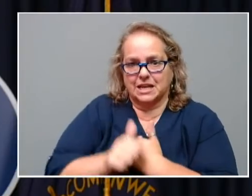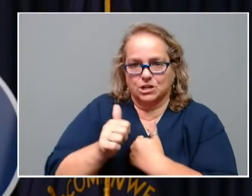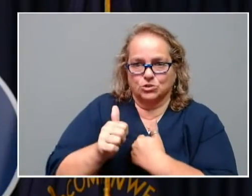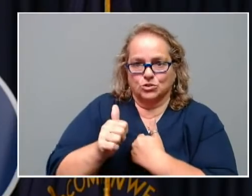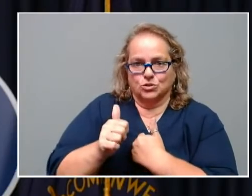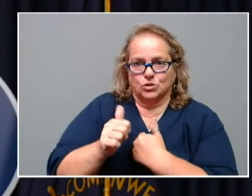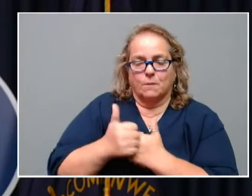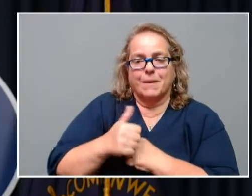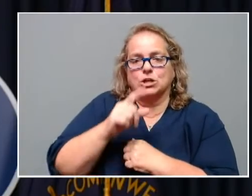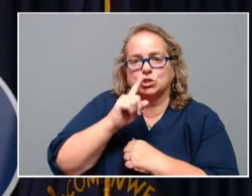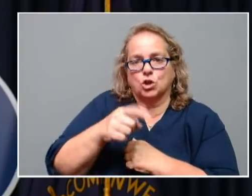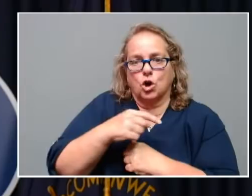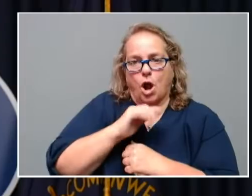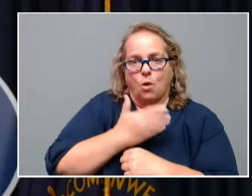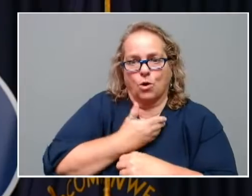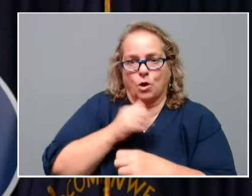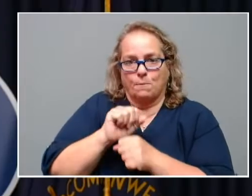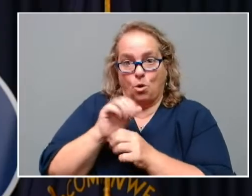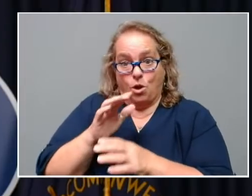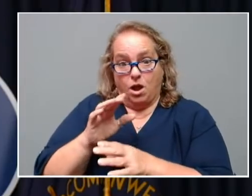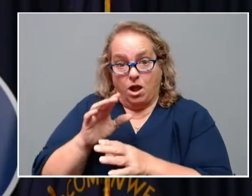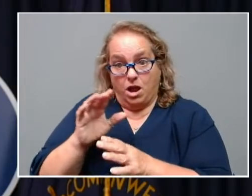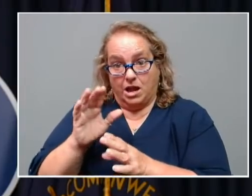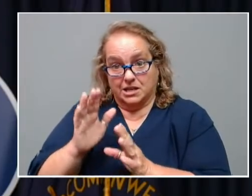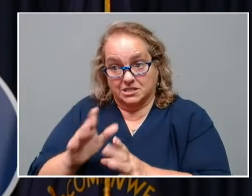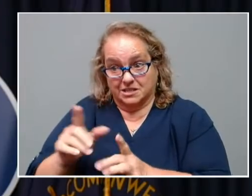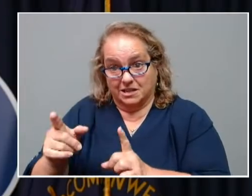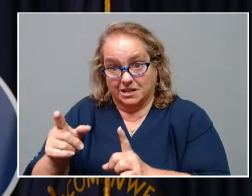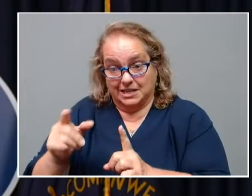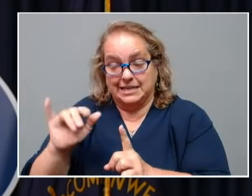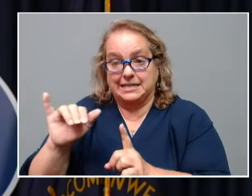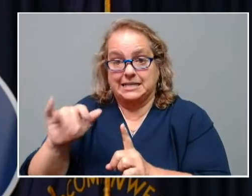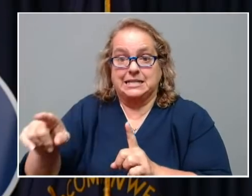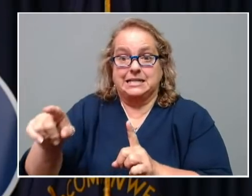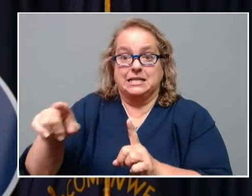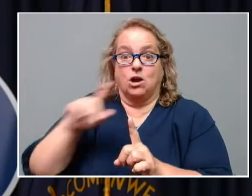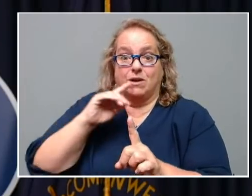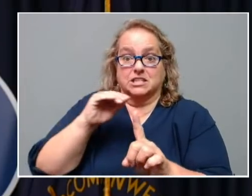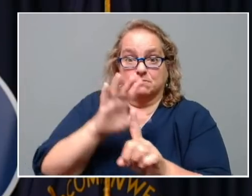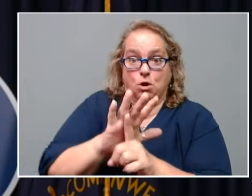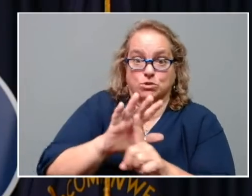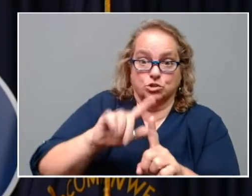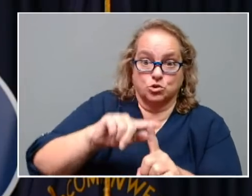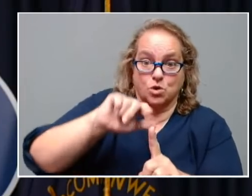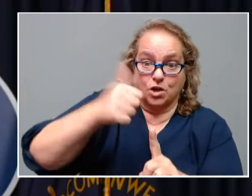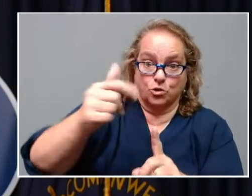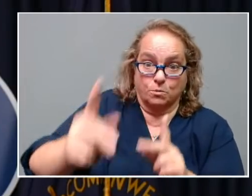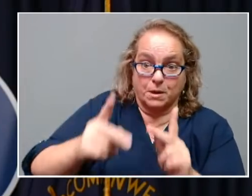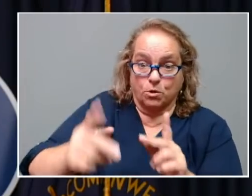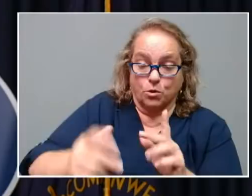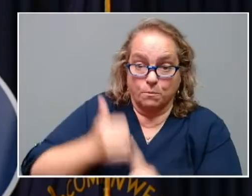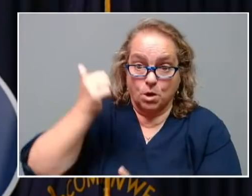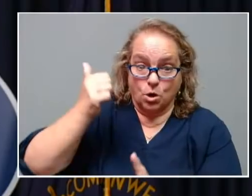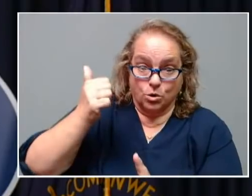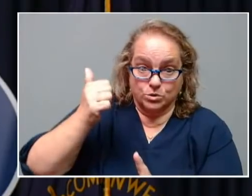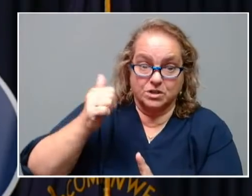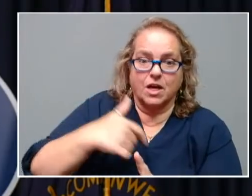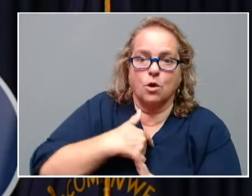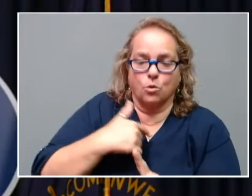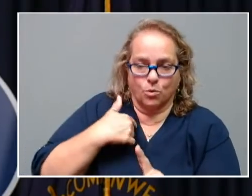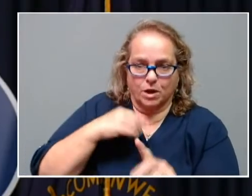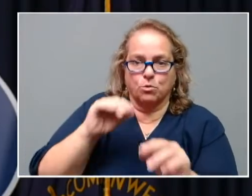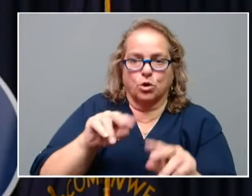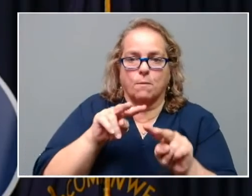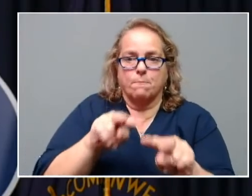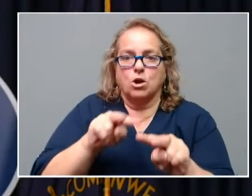sure where our employees are exposed to other people the most, that we put in a monitoring program where we